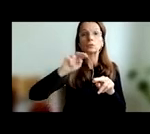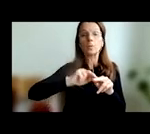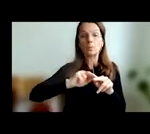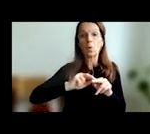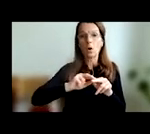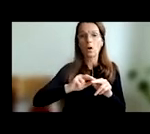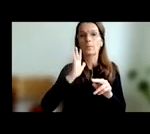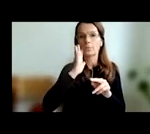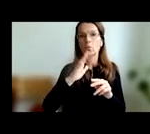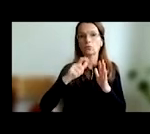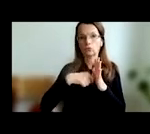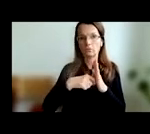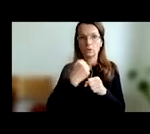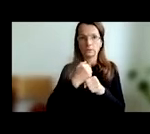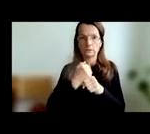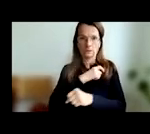population,